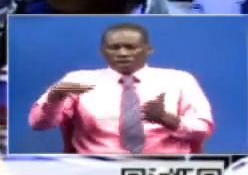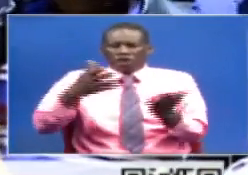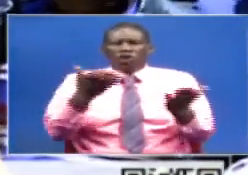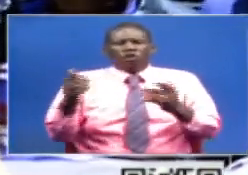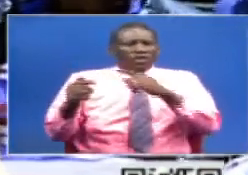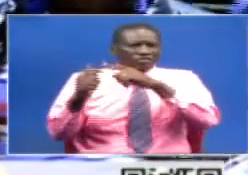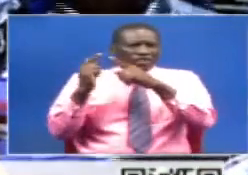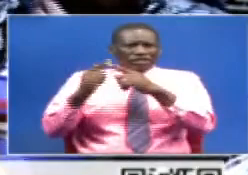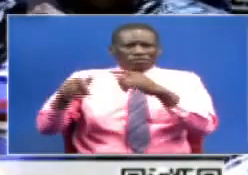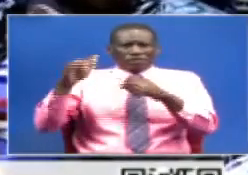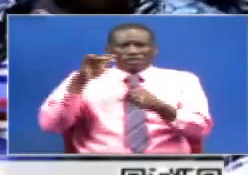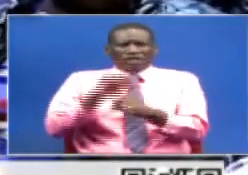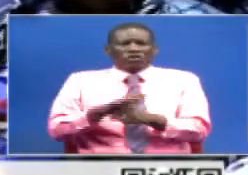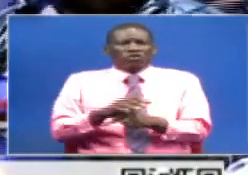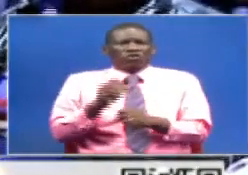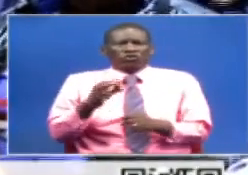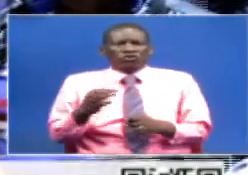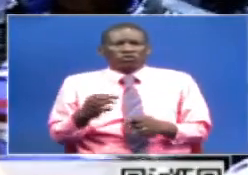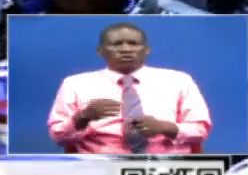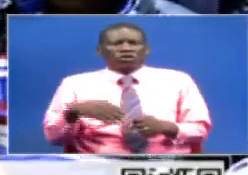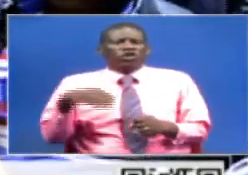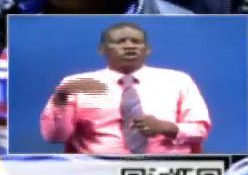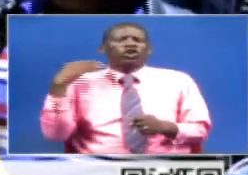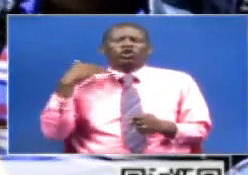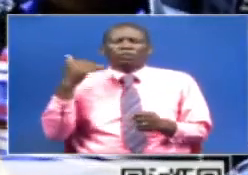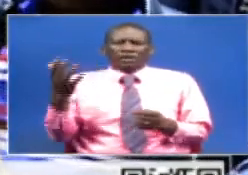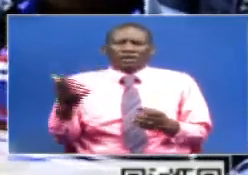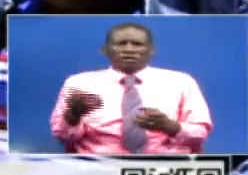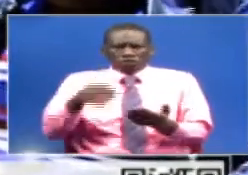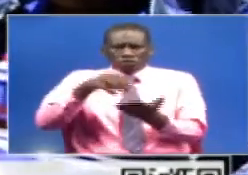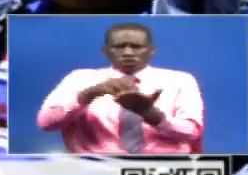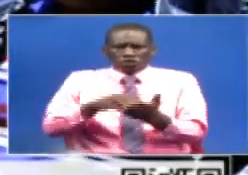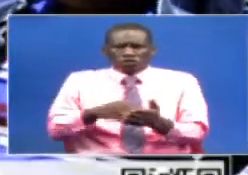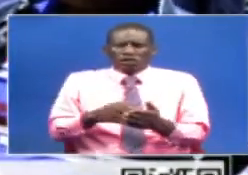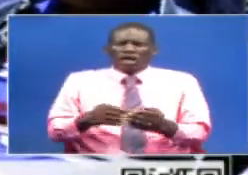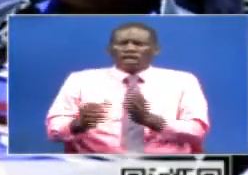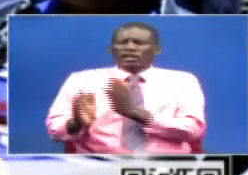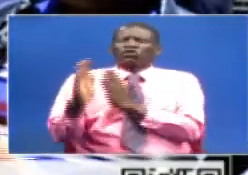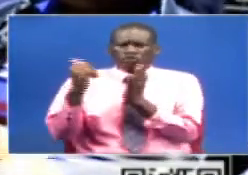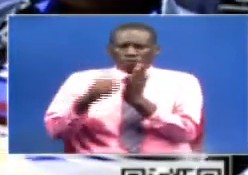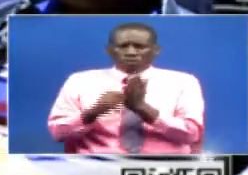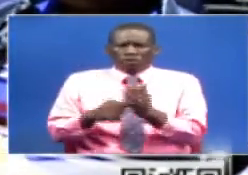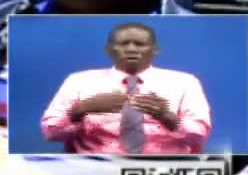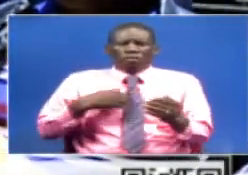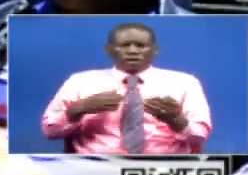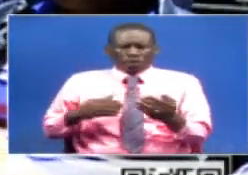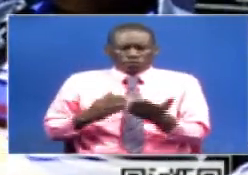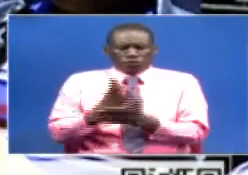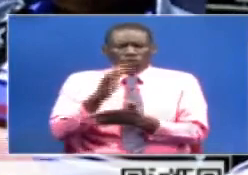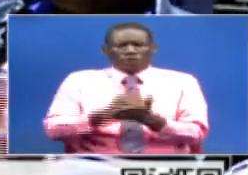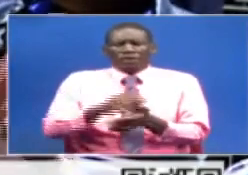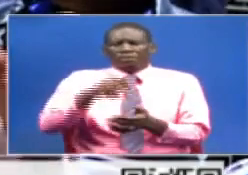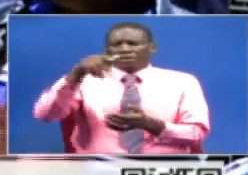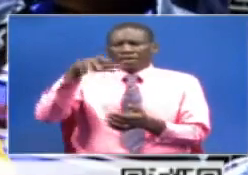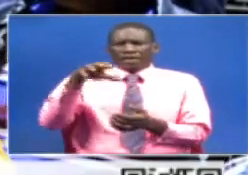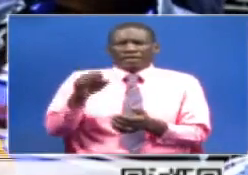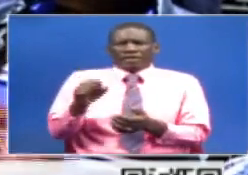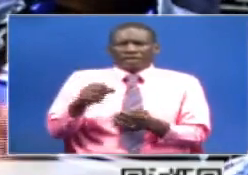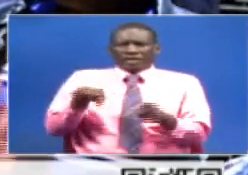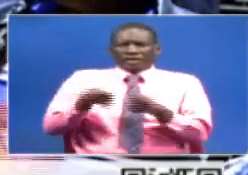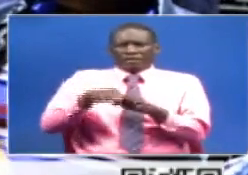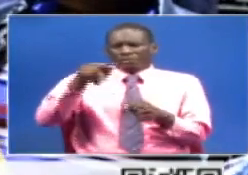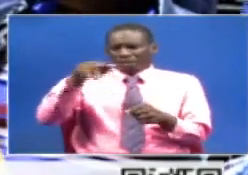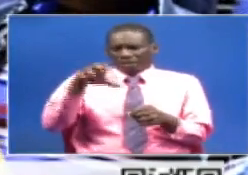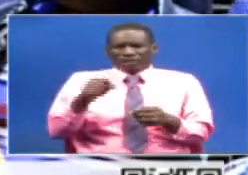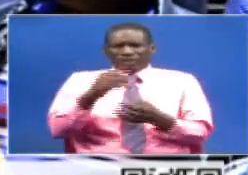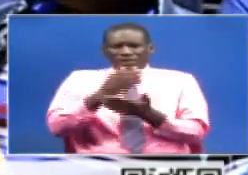no-trip areas where they are experiencing a lot of banditry, and this one has caused a lot of insecurity. I'm also sure that the PS on your